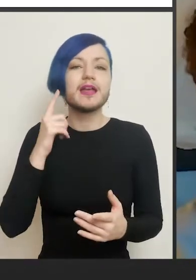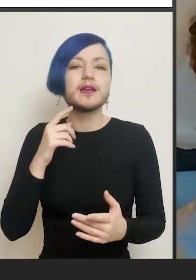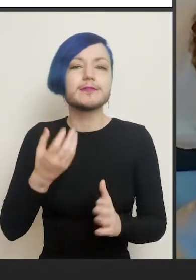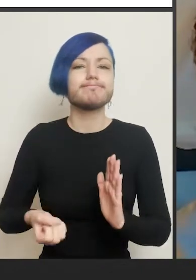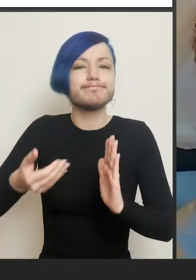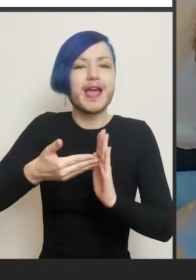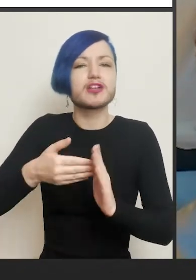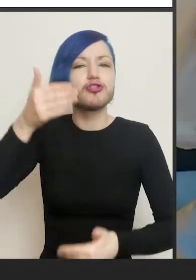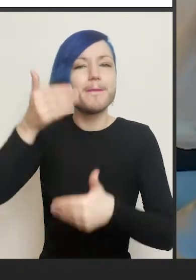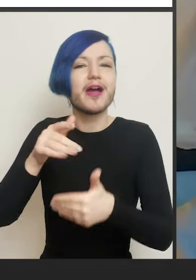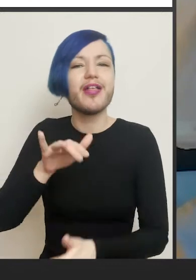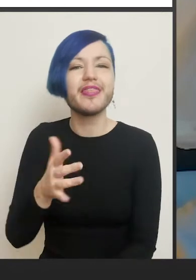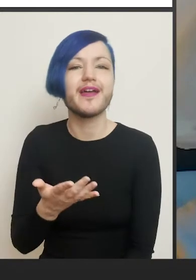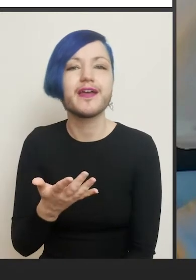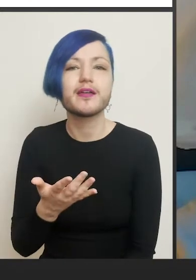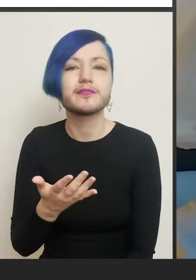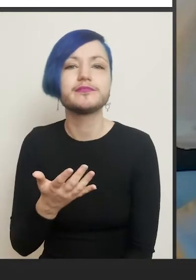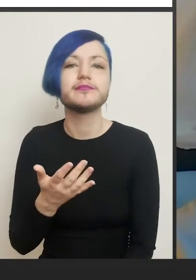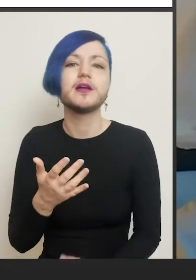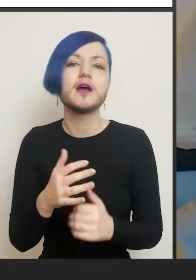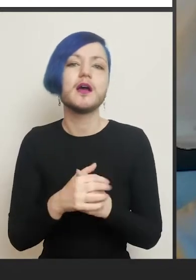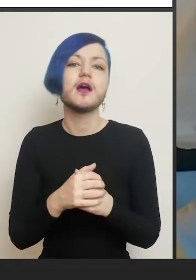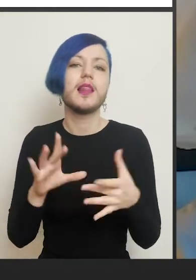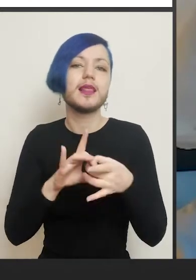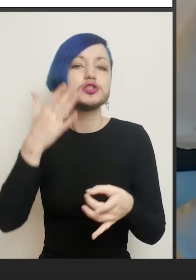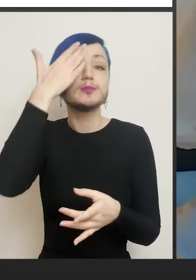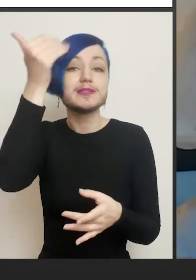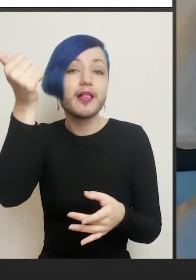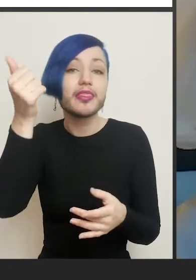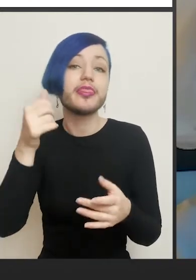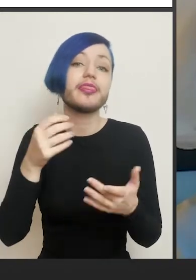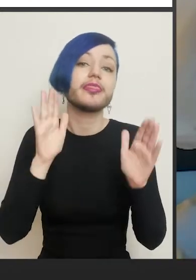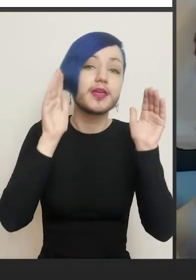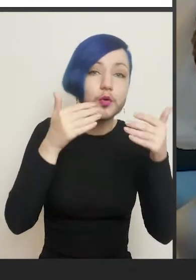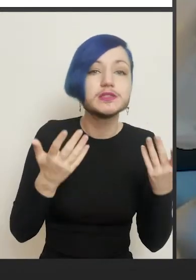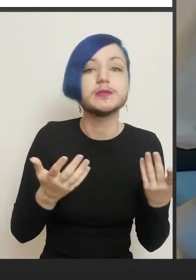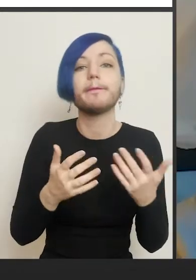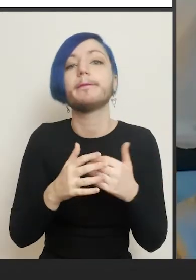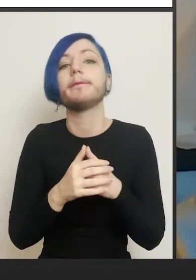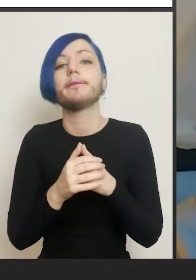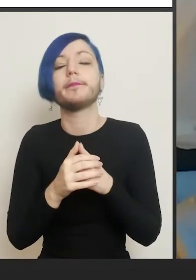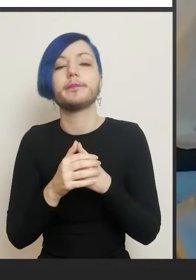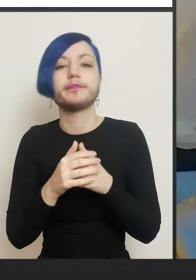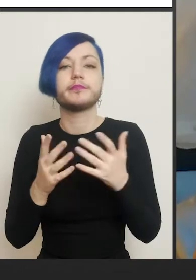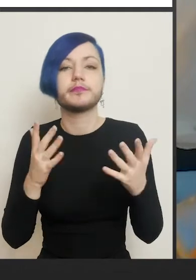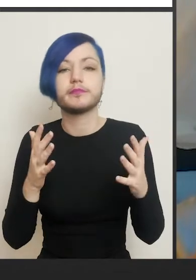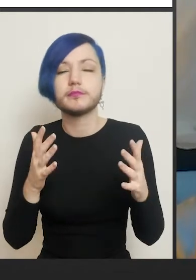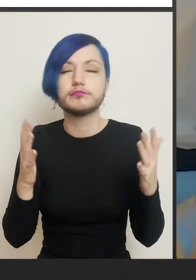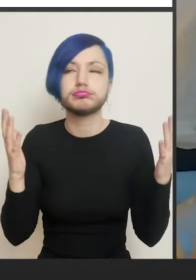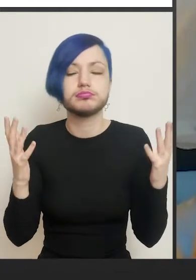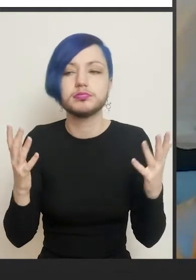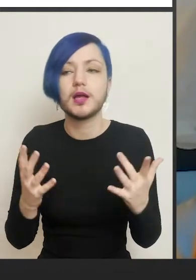added barrier there as well, with mental health, ASD, mental health. Like